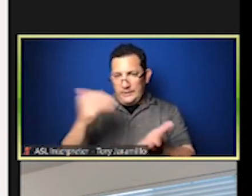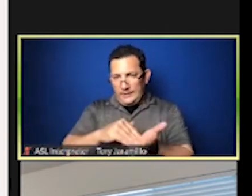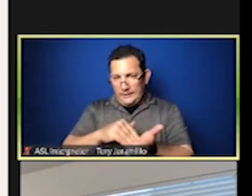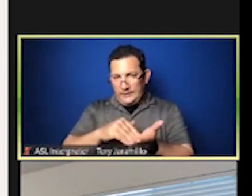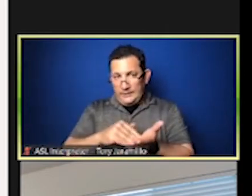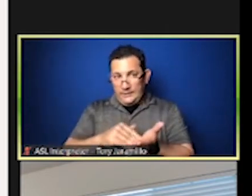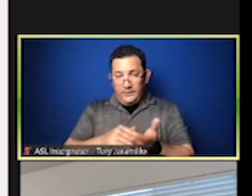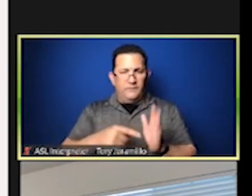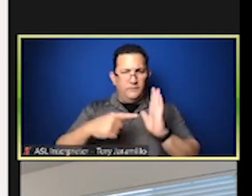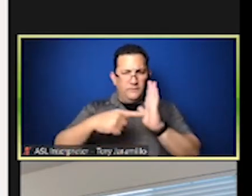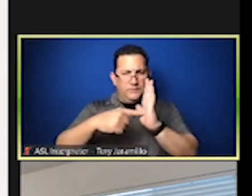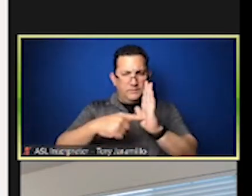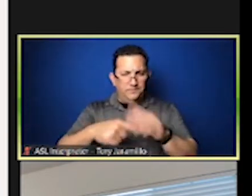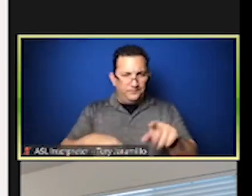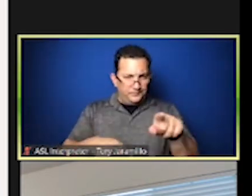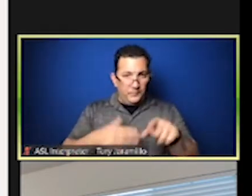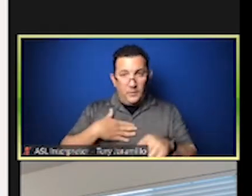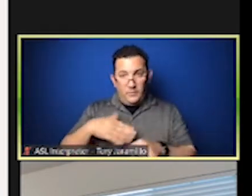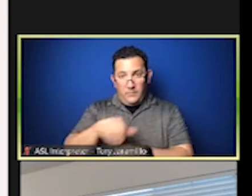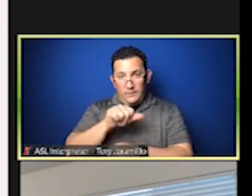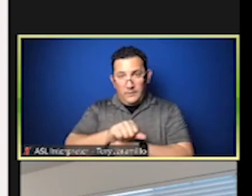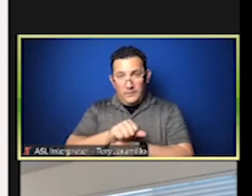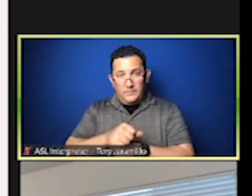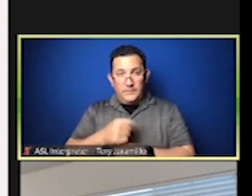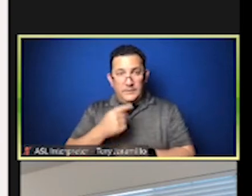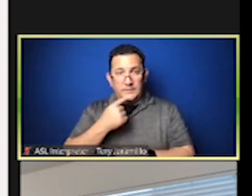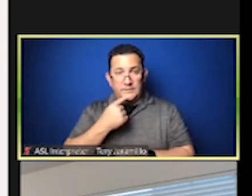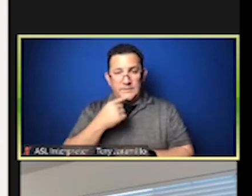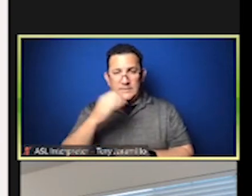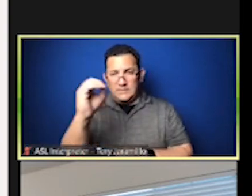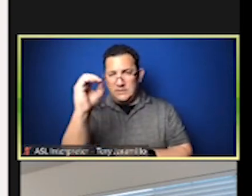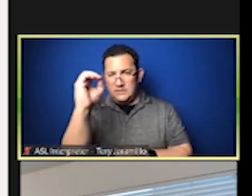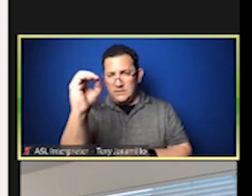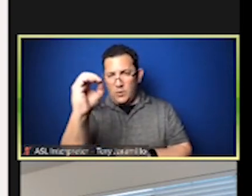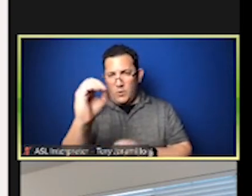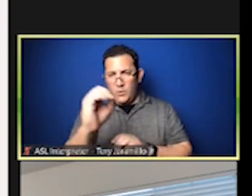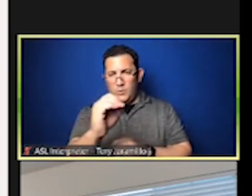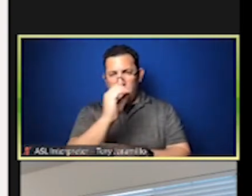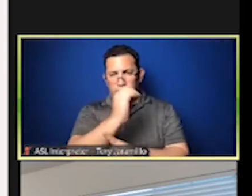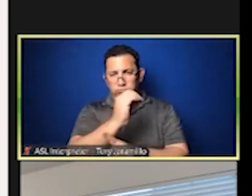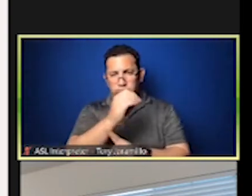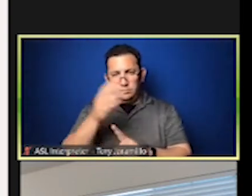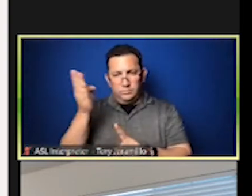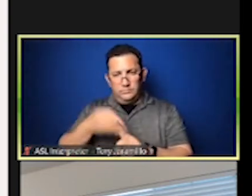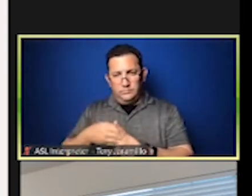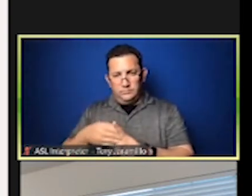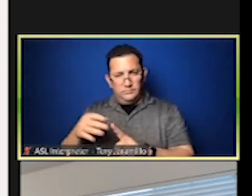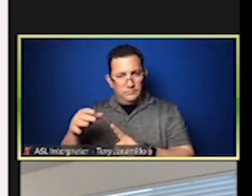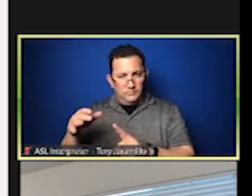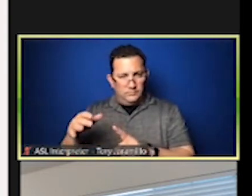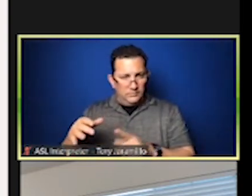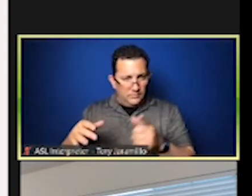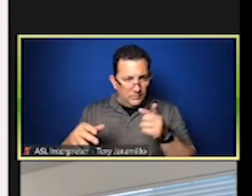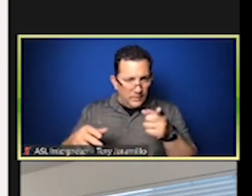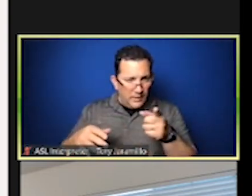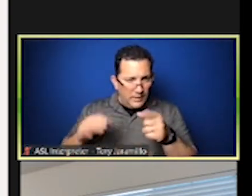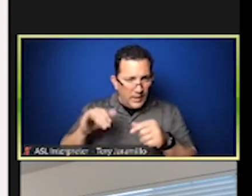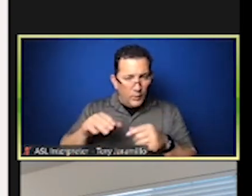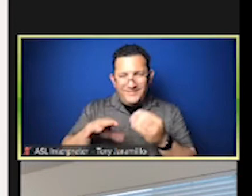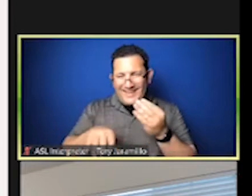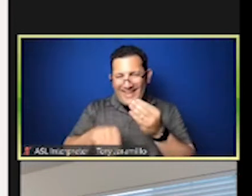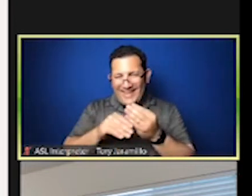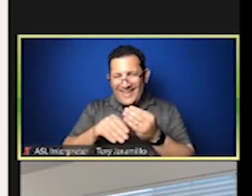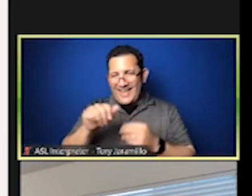So for instance, in my assignment here that shows I got a 0 in the grades tab, That was the adding with all